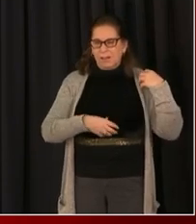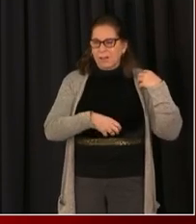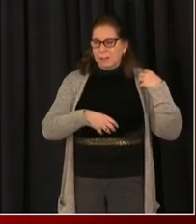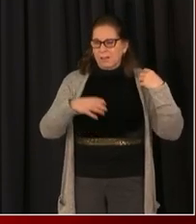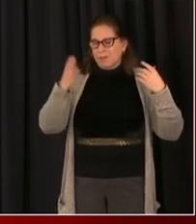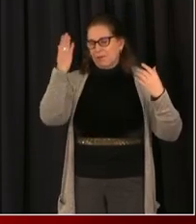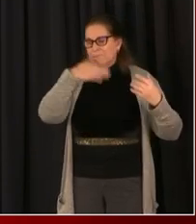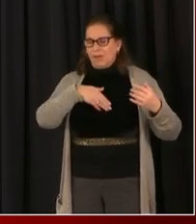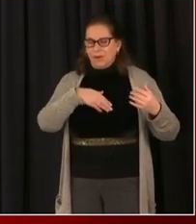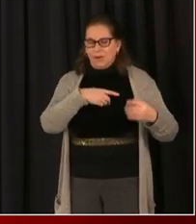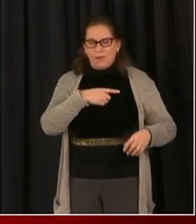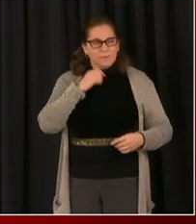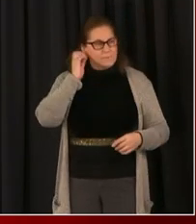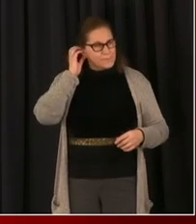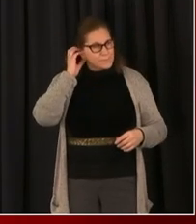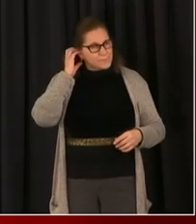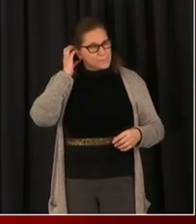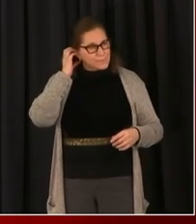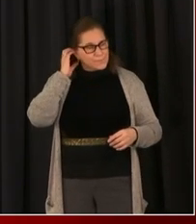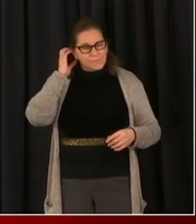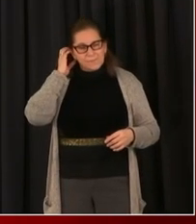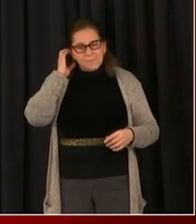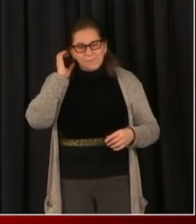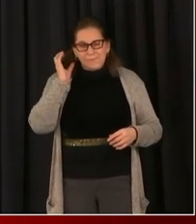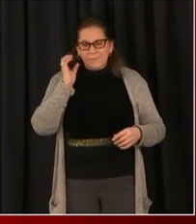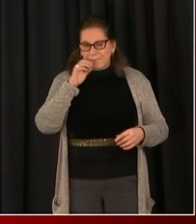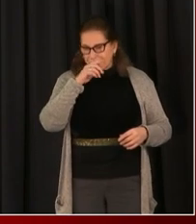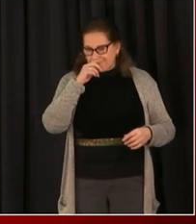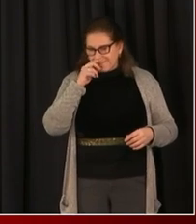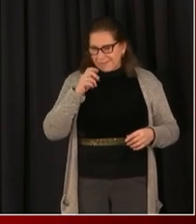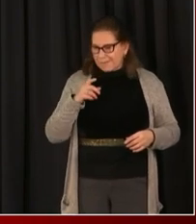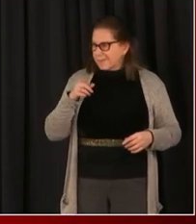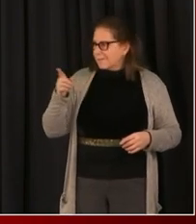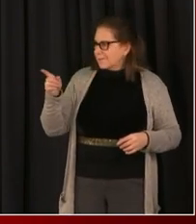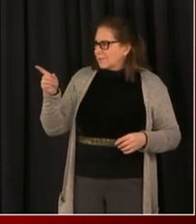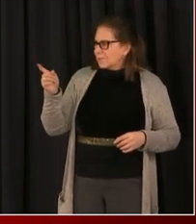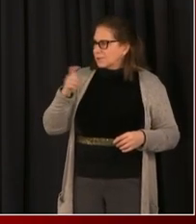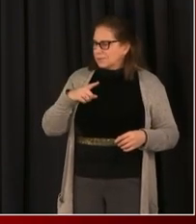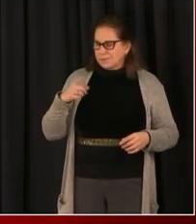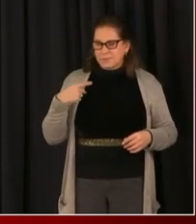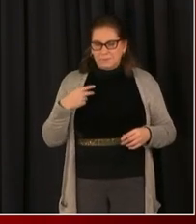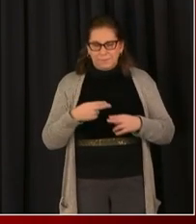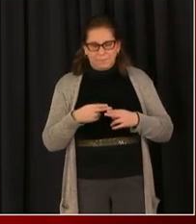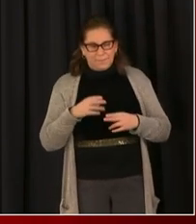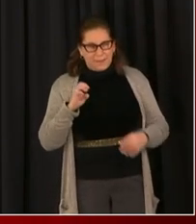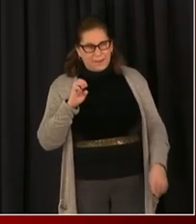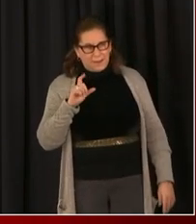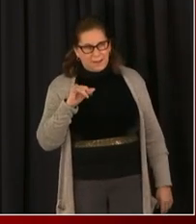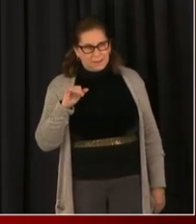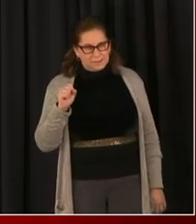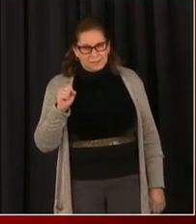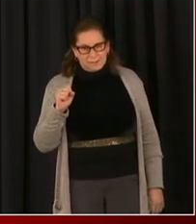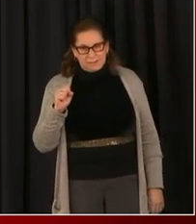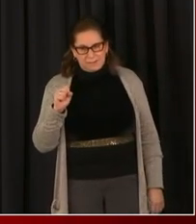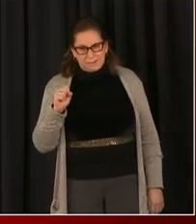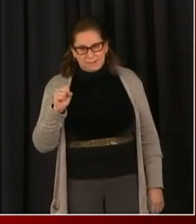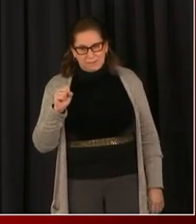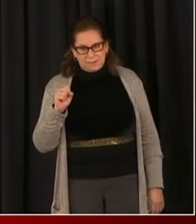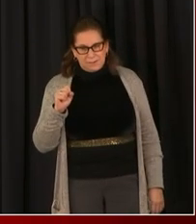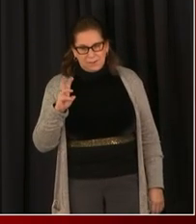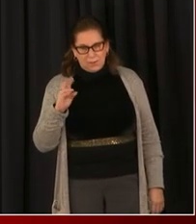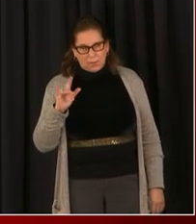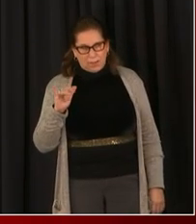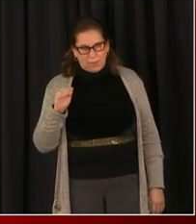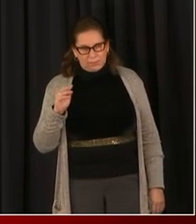with DCSWAMU. I just wanted to follow up on a question from Michael about restrictions and potentially what would have to